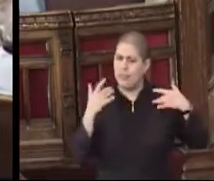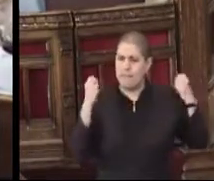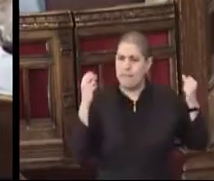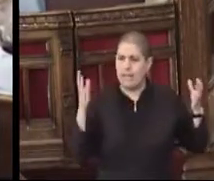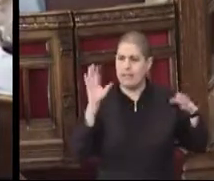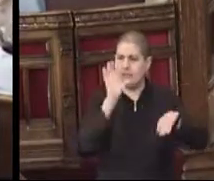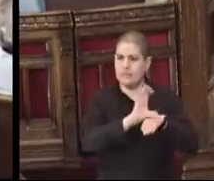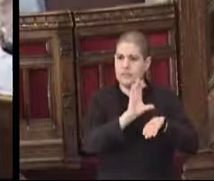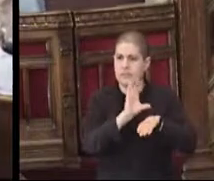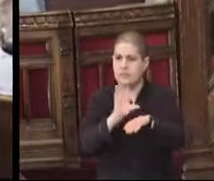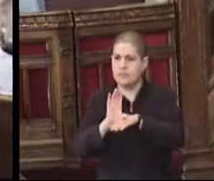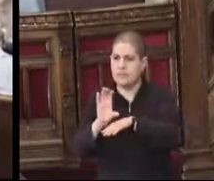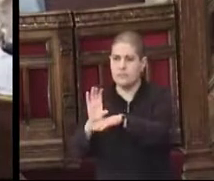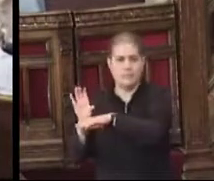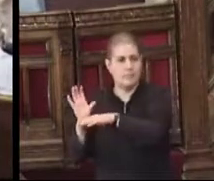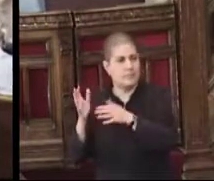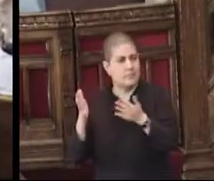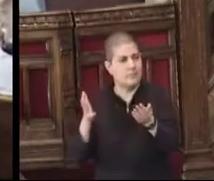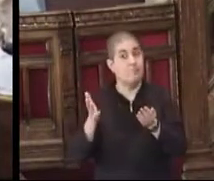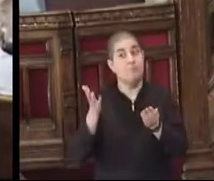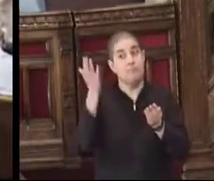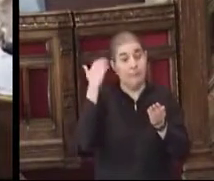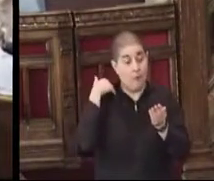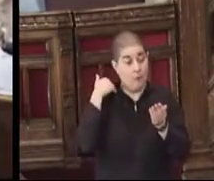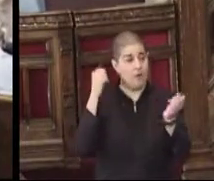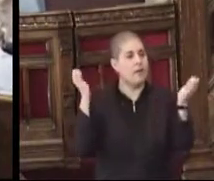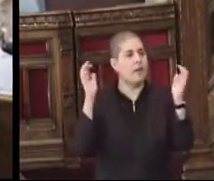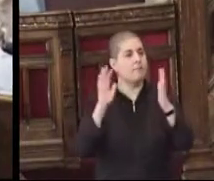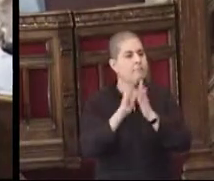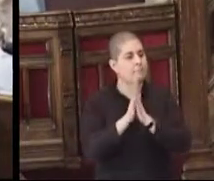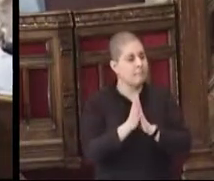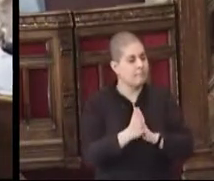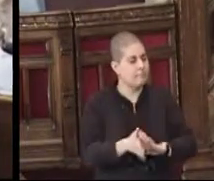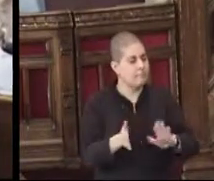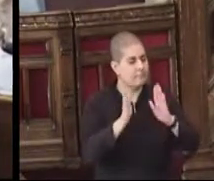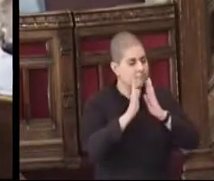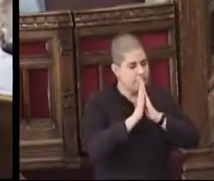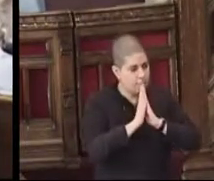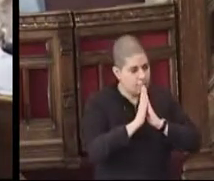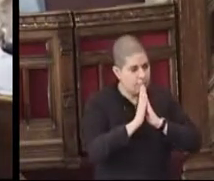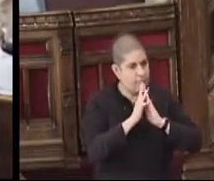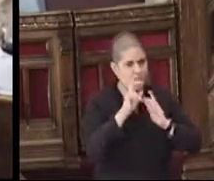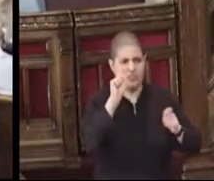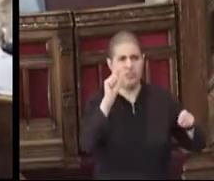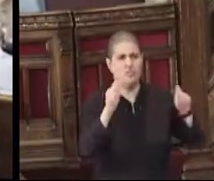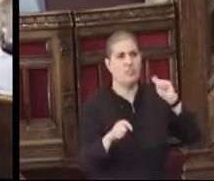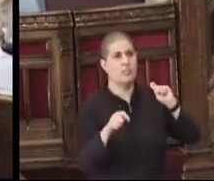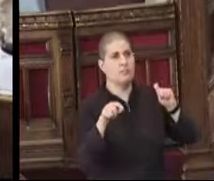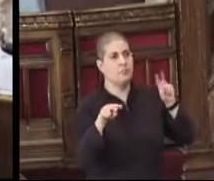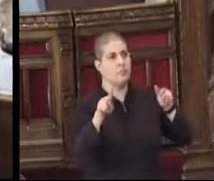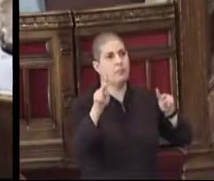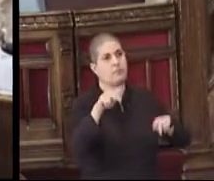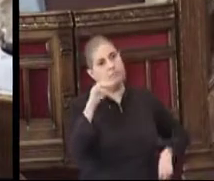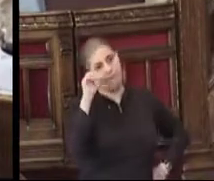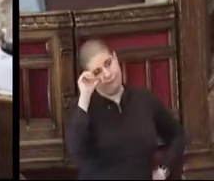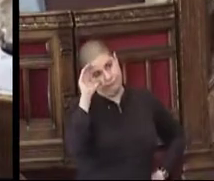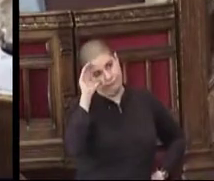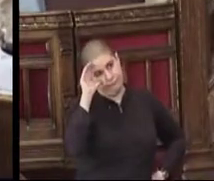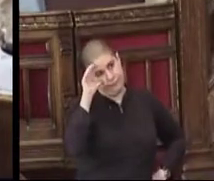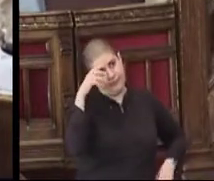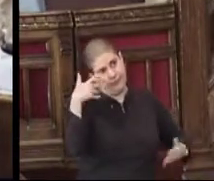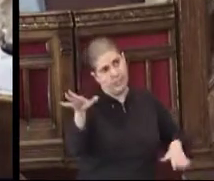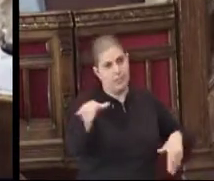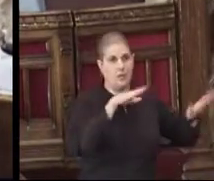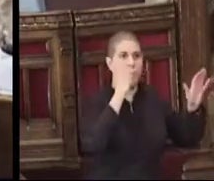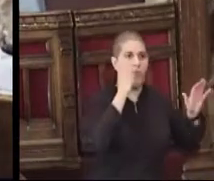of our churches have gone from being sanctuaries to becoming stadiums. And every week, all the